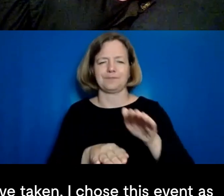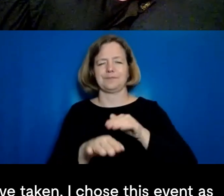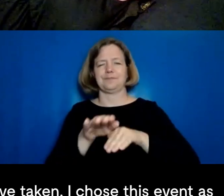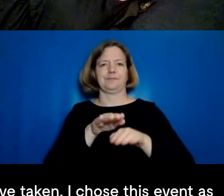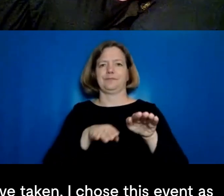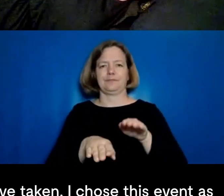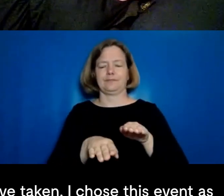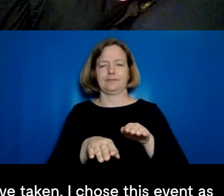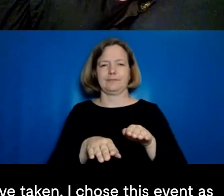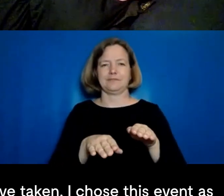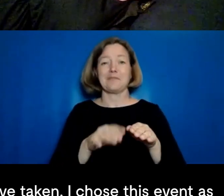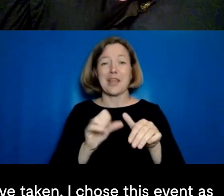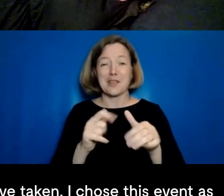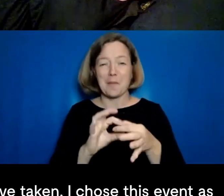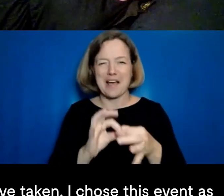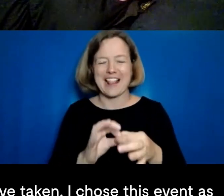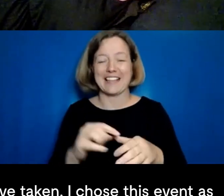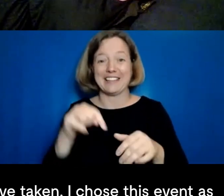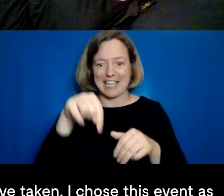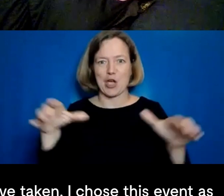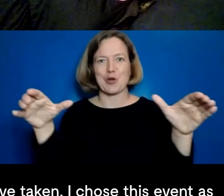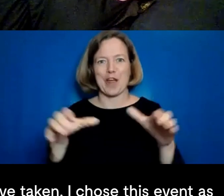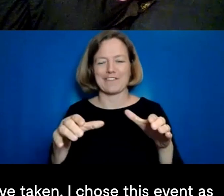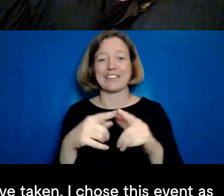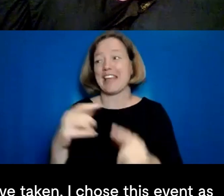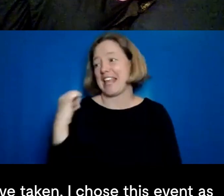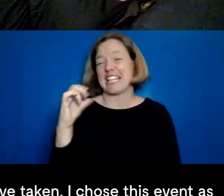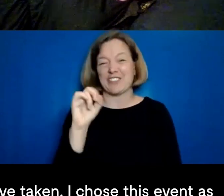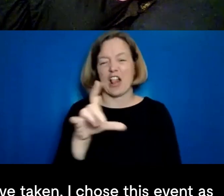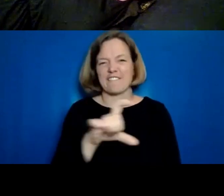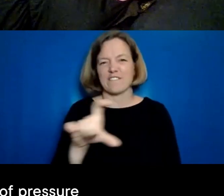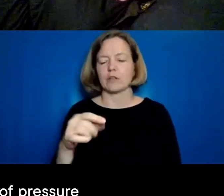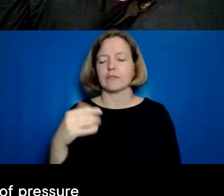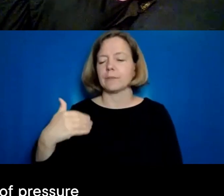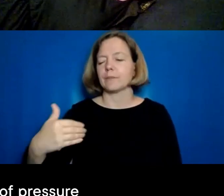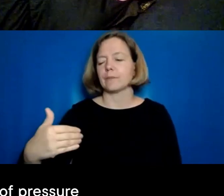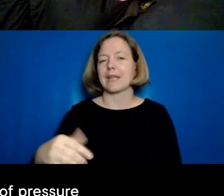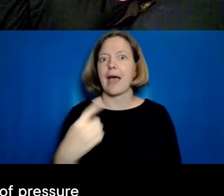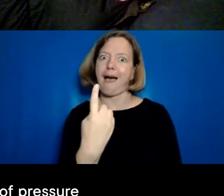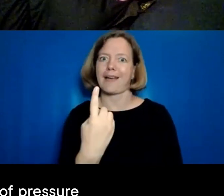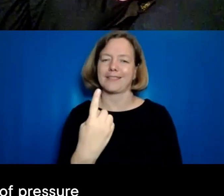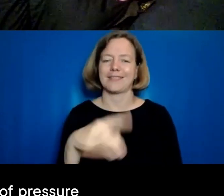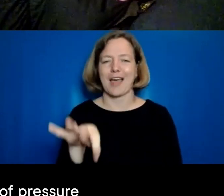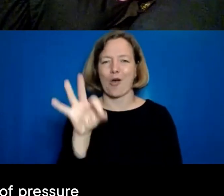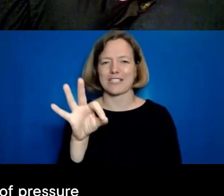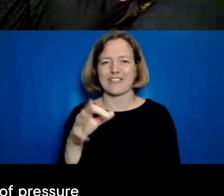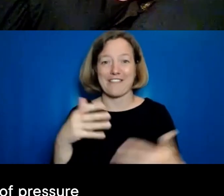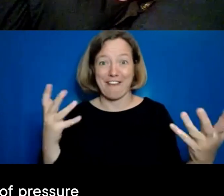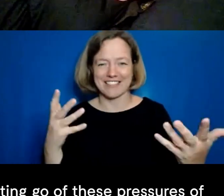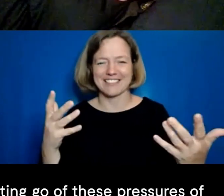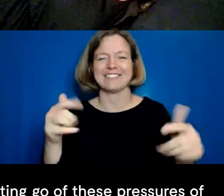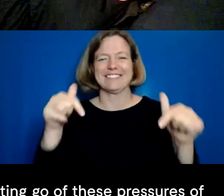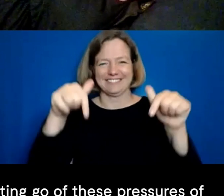this event as the one thing that I'm doing in these 12 weeks. And I felt a lot of pressure to do a lot of other